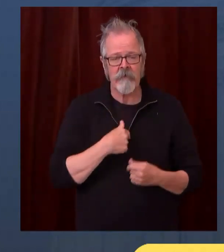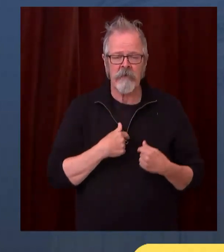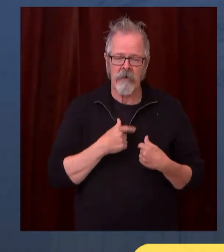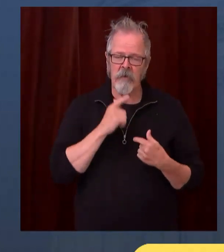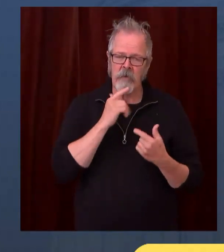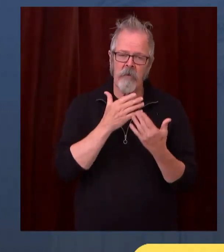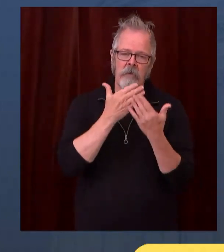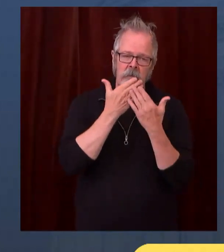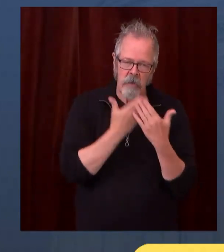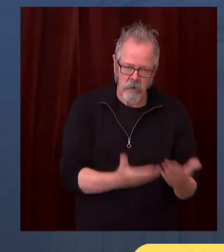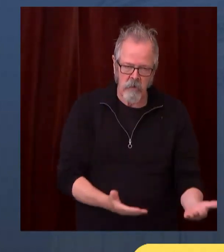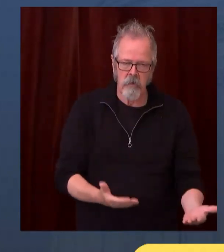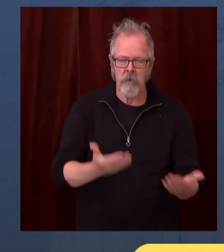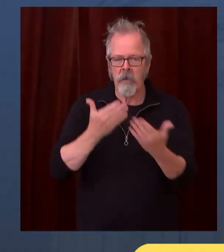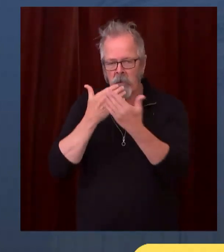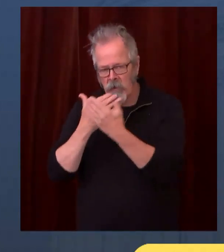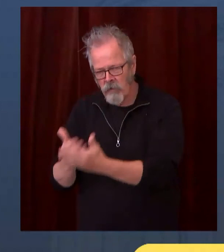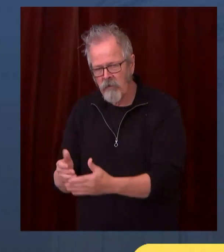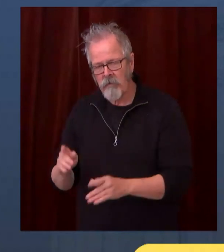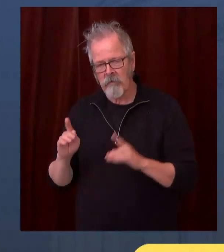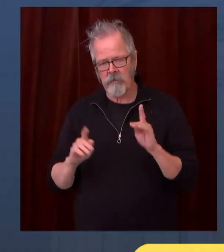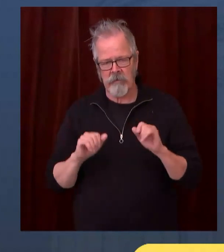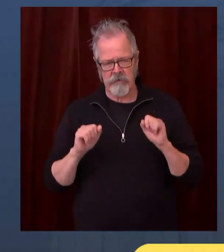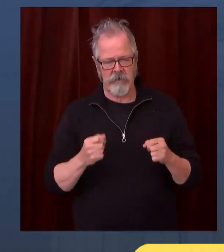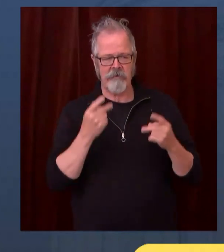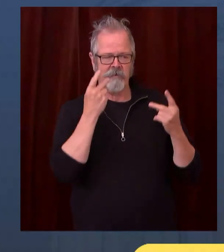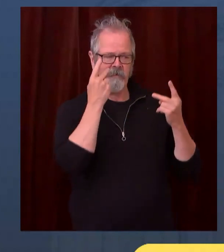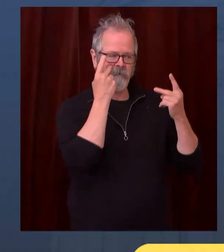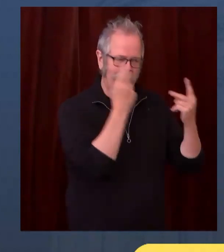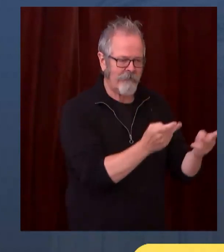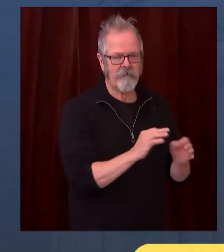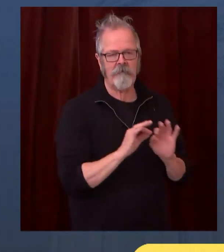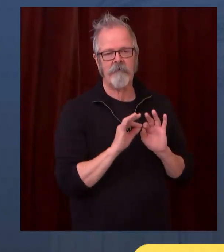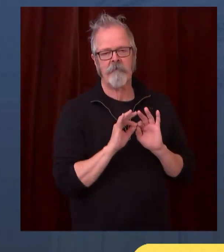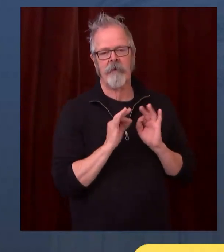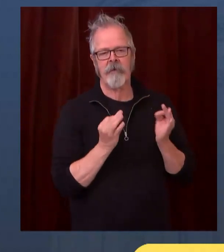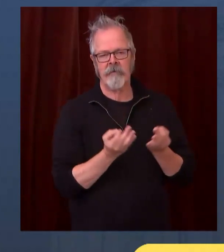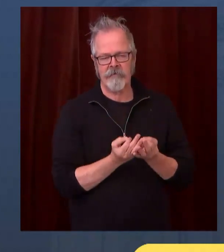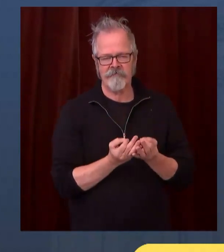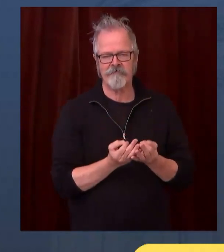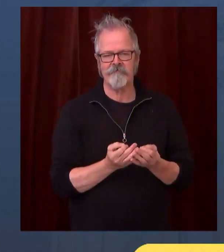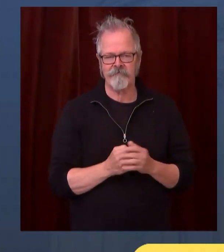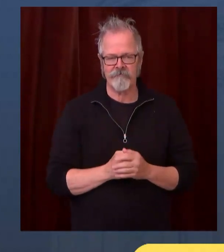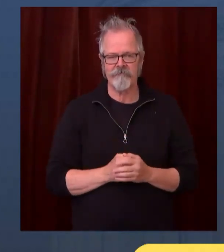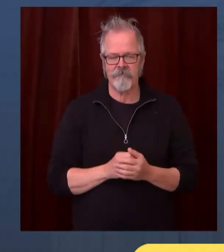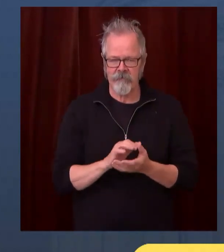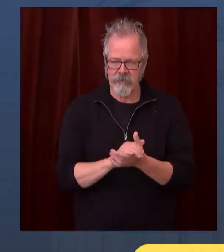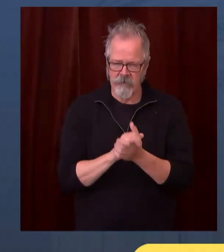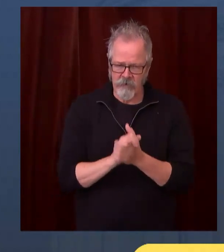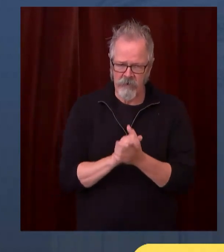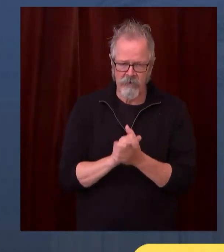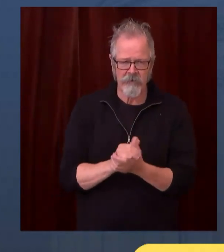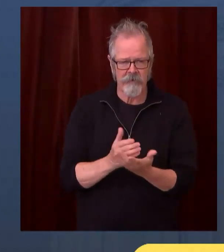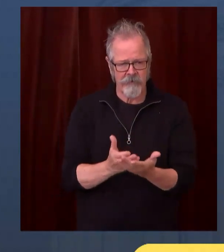it. So I want to congratulate people for allowing us to take this step forward, and let's continue